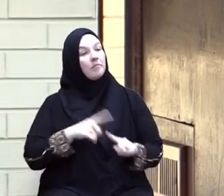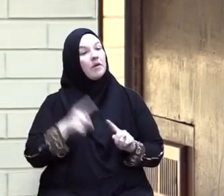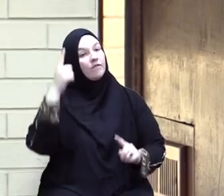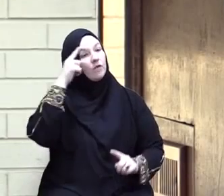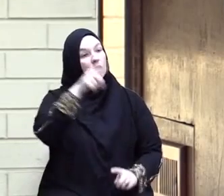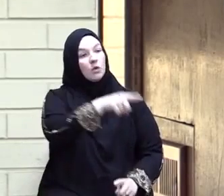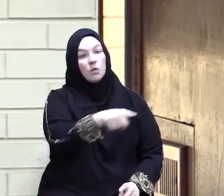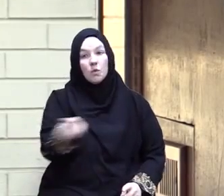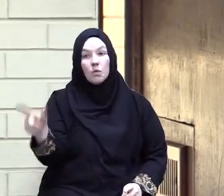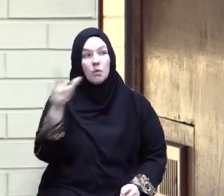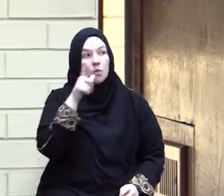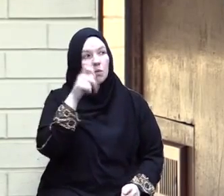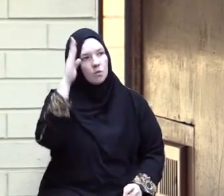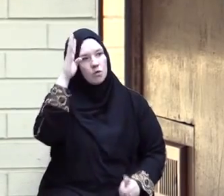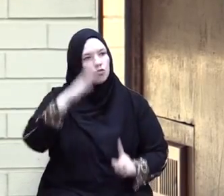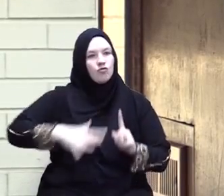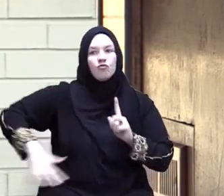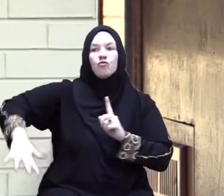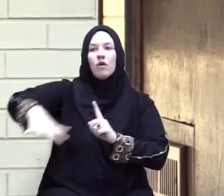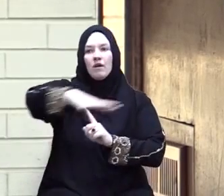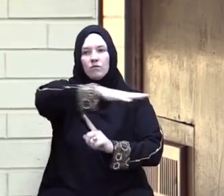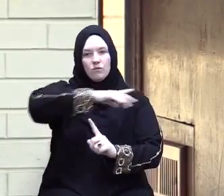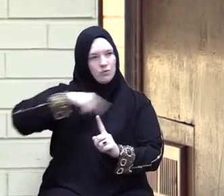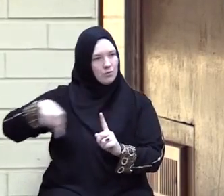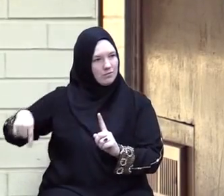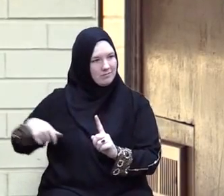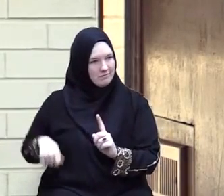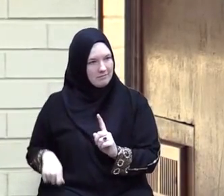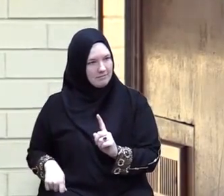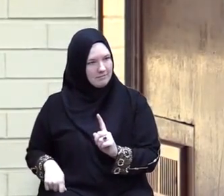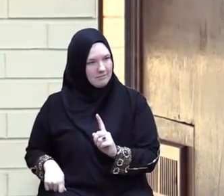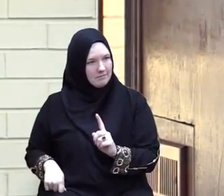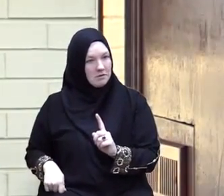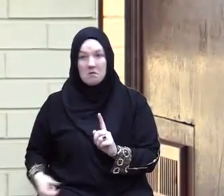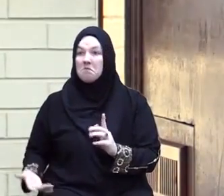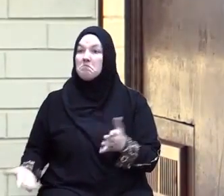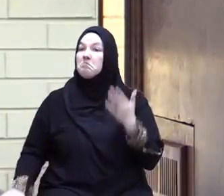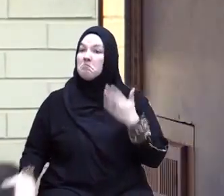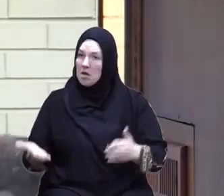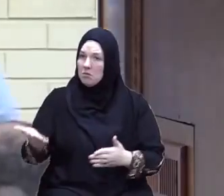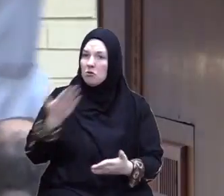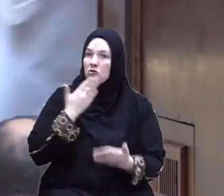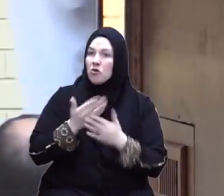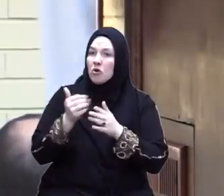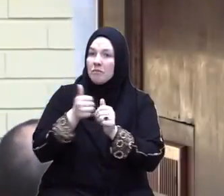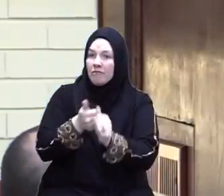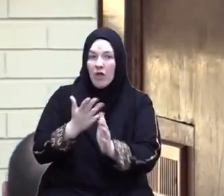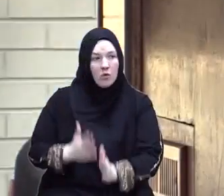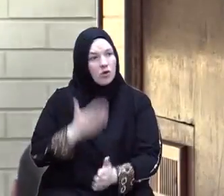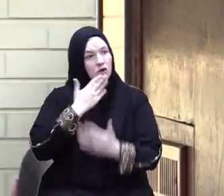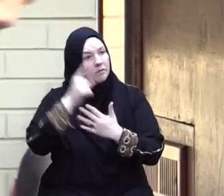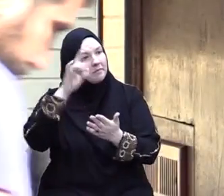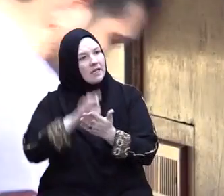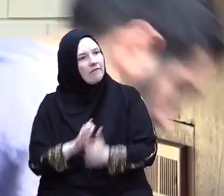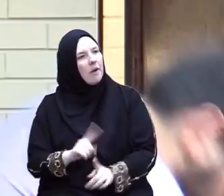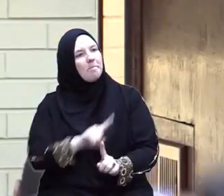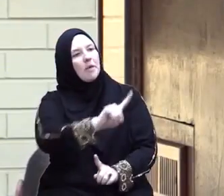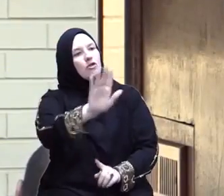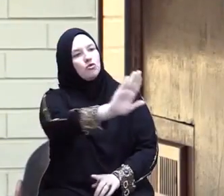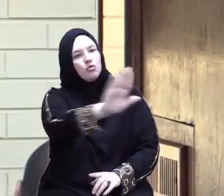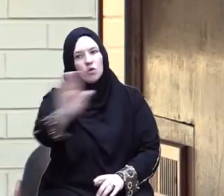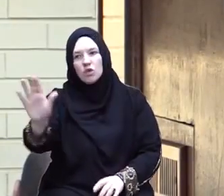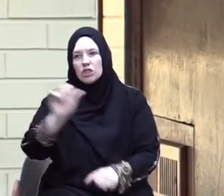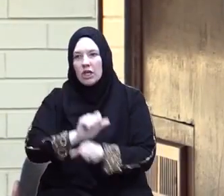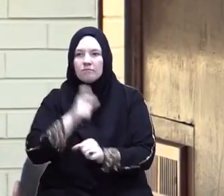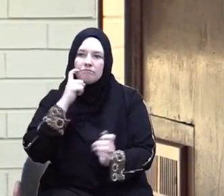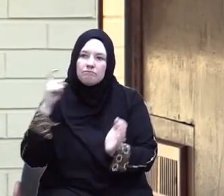is for you to know who is around you, what their tactics are, and your responsibility towards